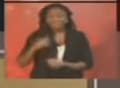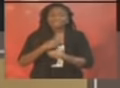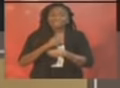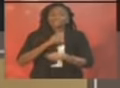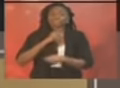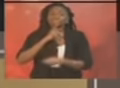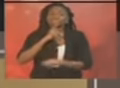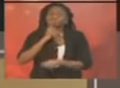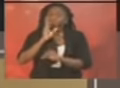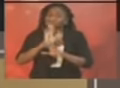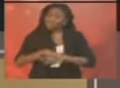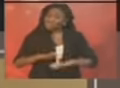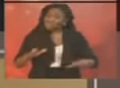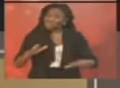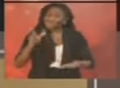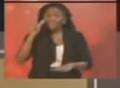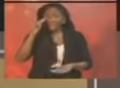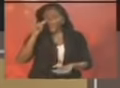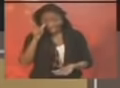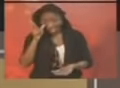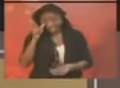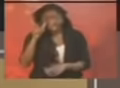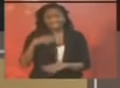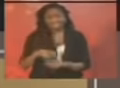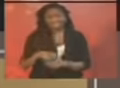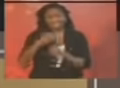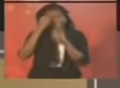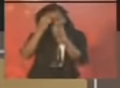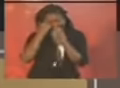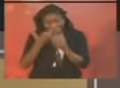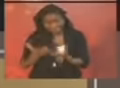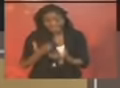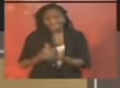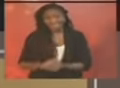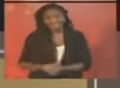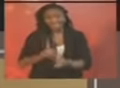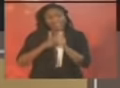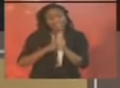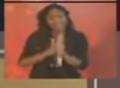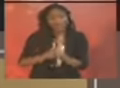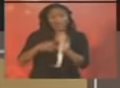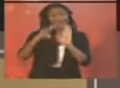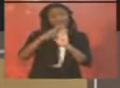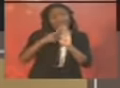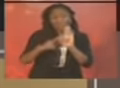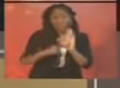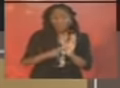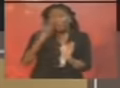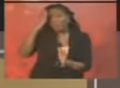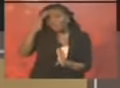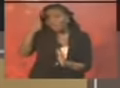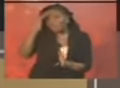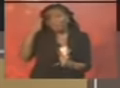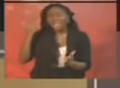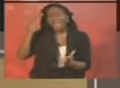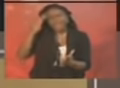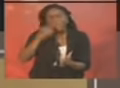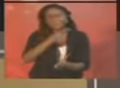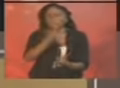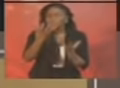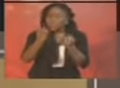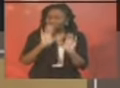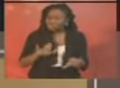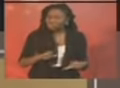do their part at school and as we roll it out, because really and truly, we all want our children to go back out to school.